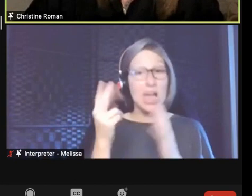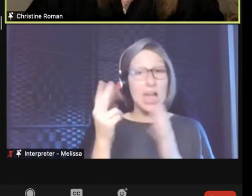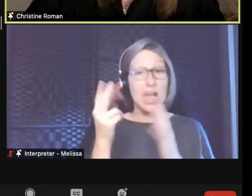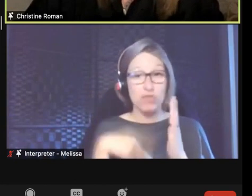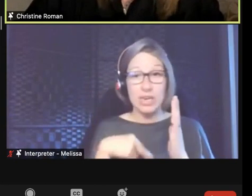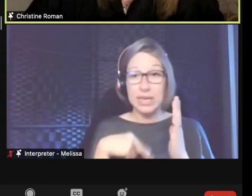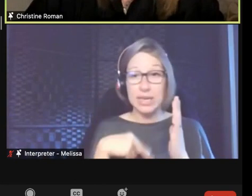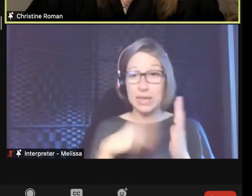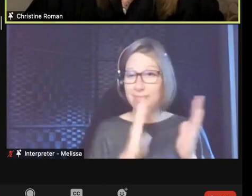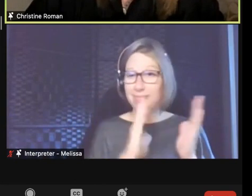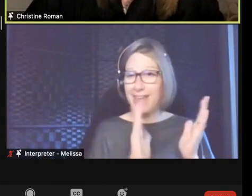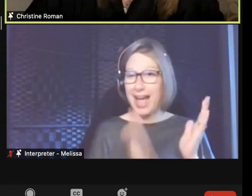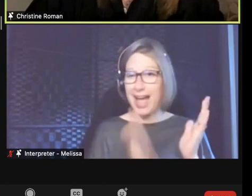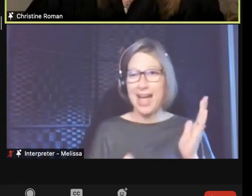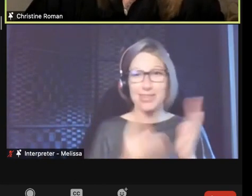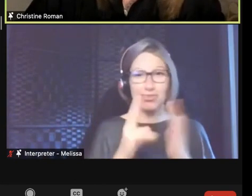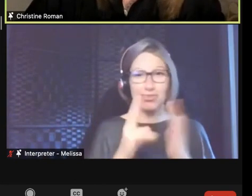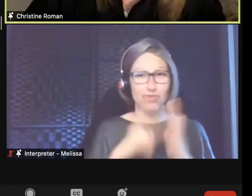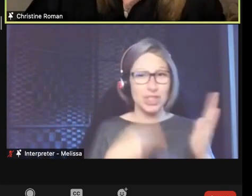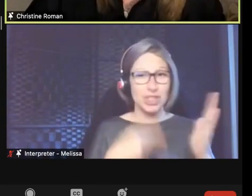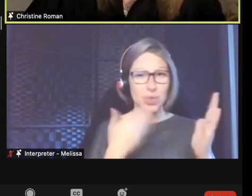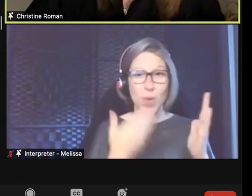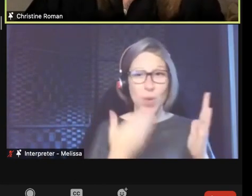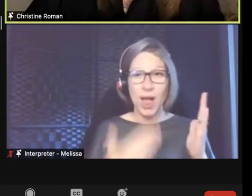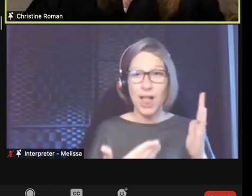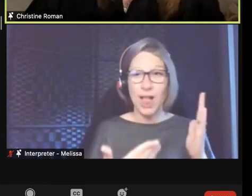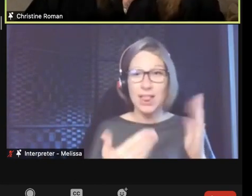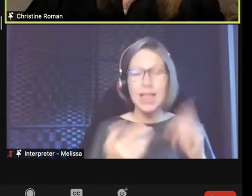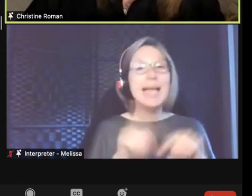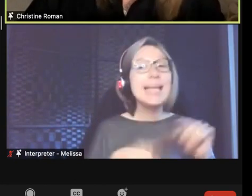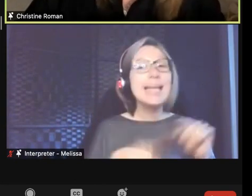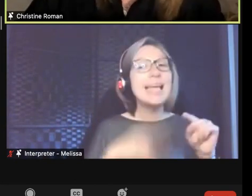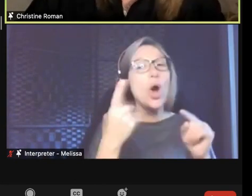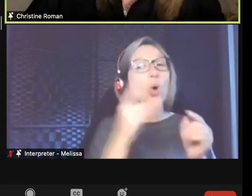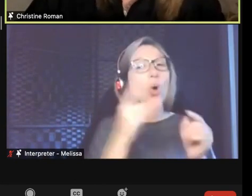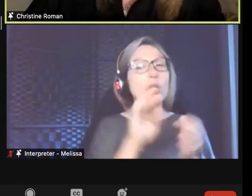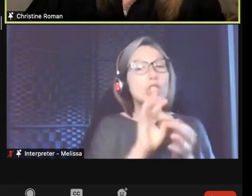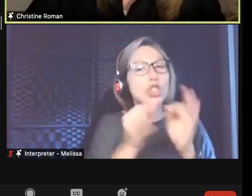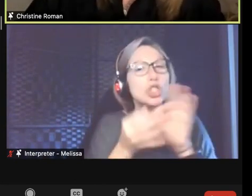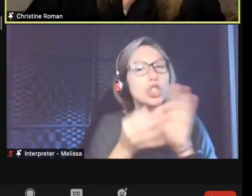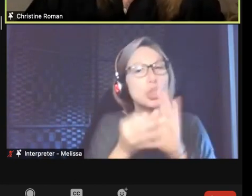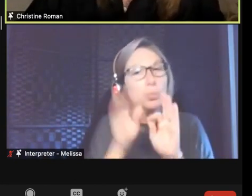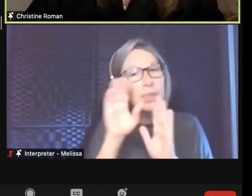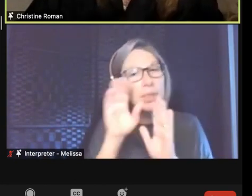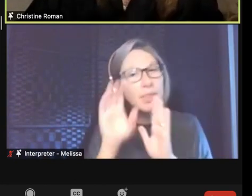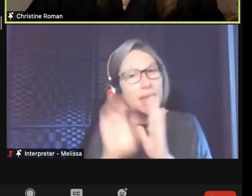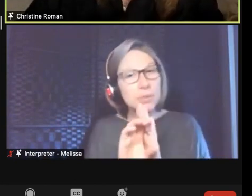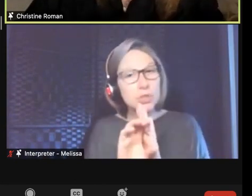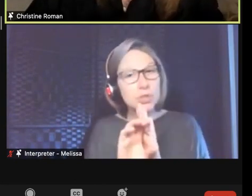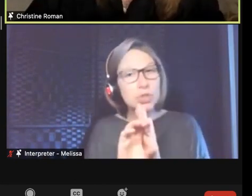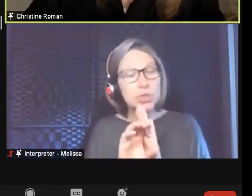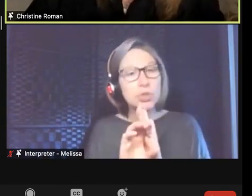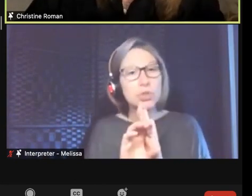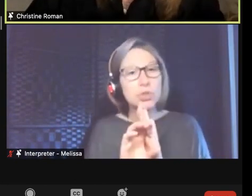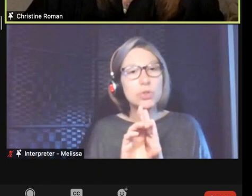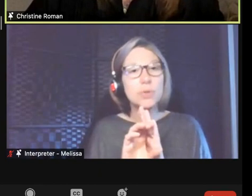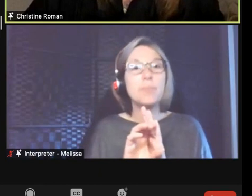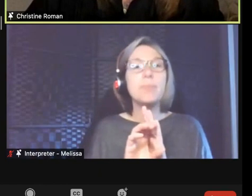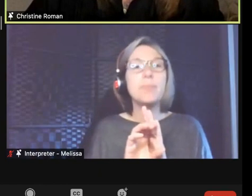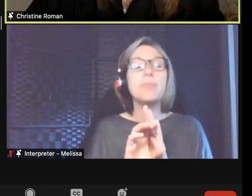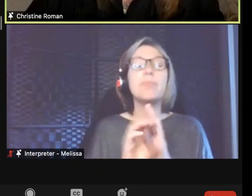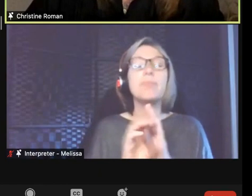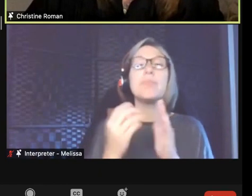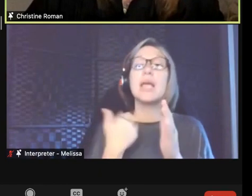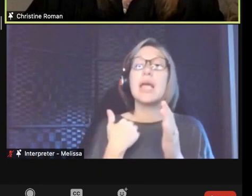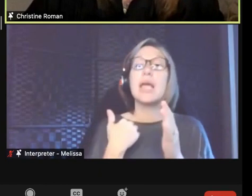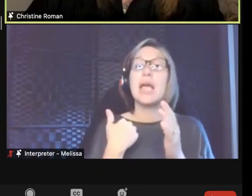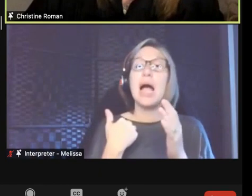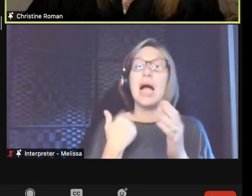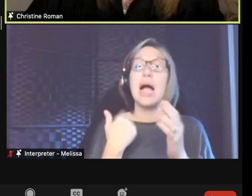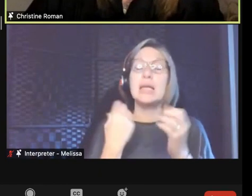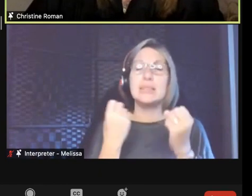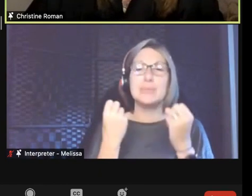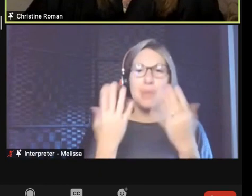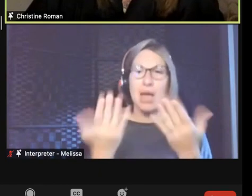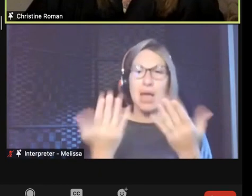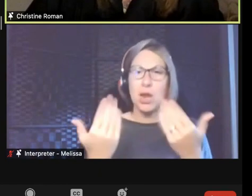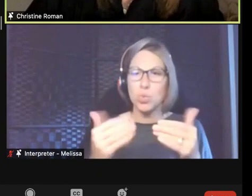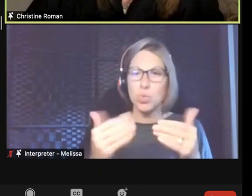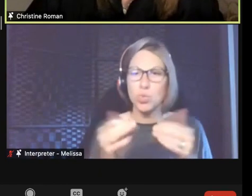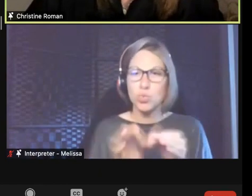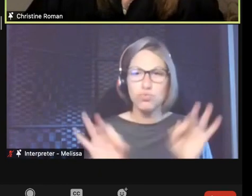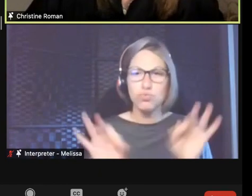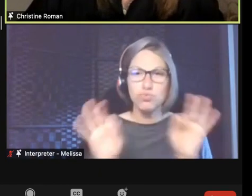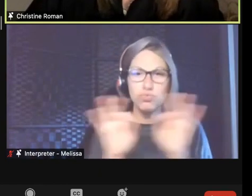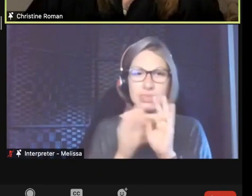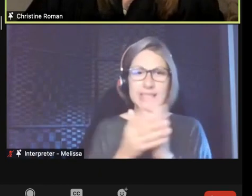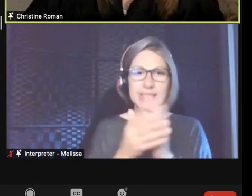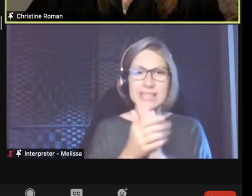just fine. He reads well, can't always interpret the images, however. He has a lot of really important skills. Can use a